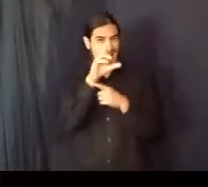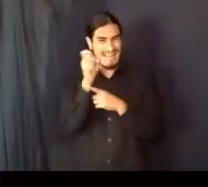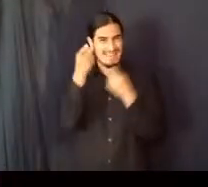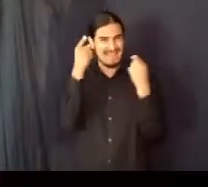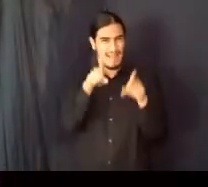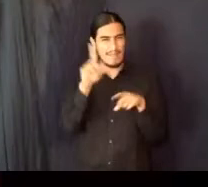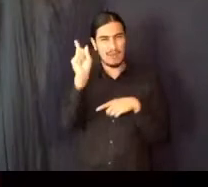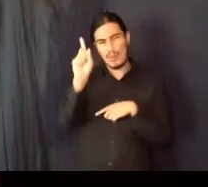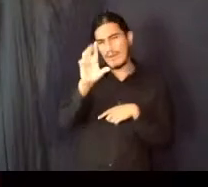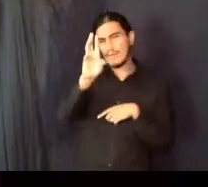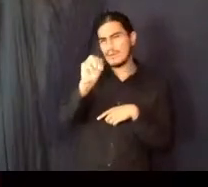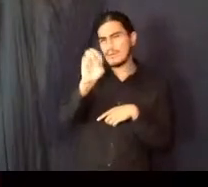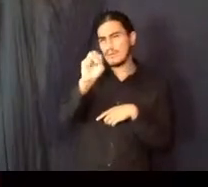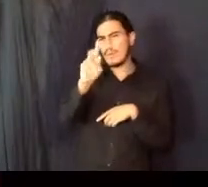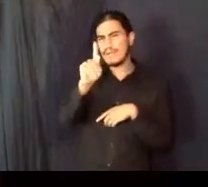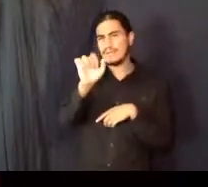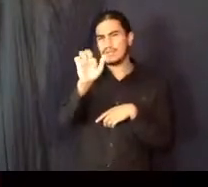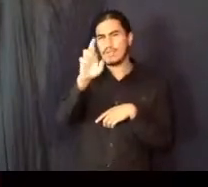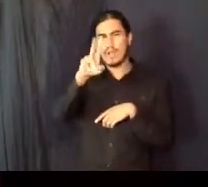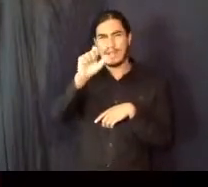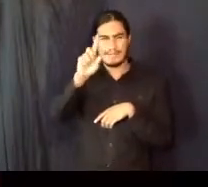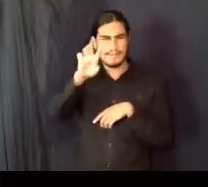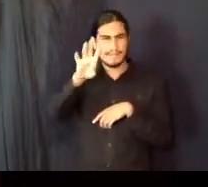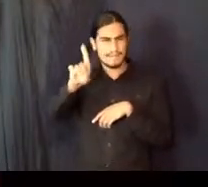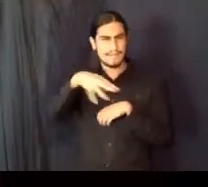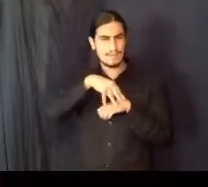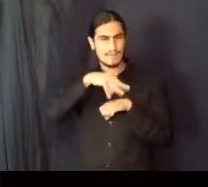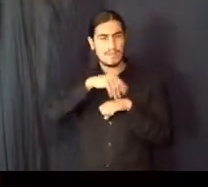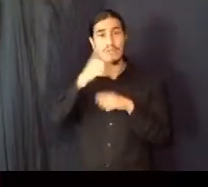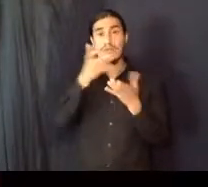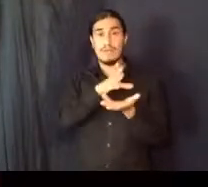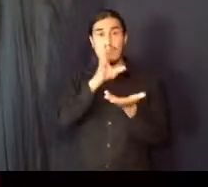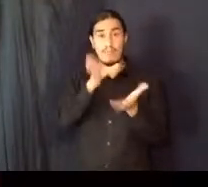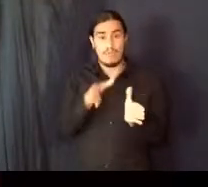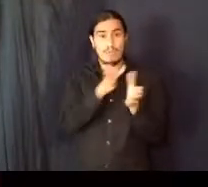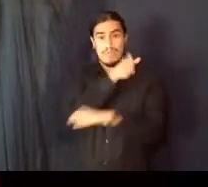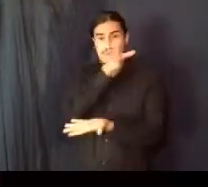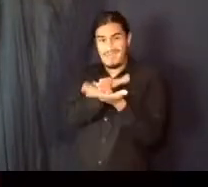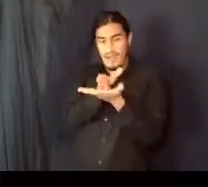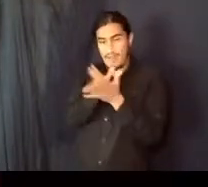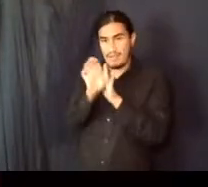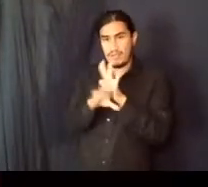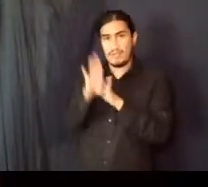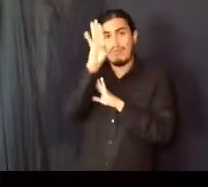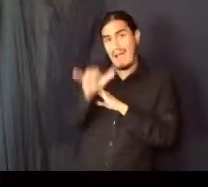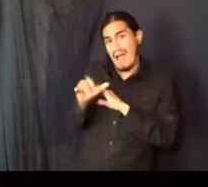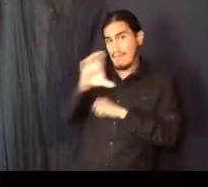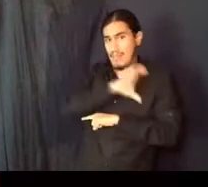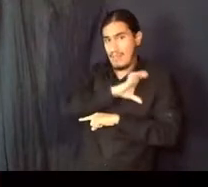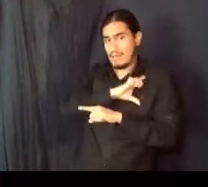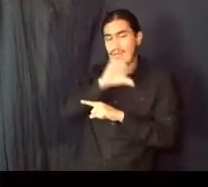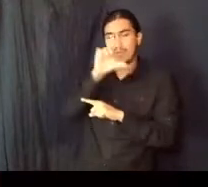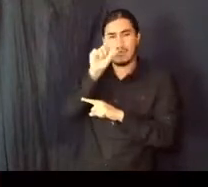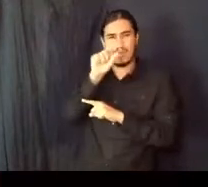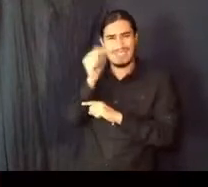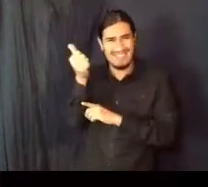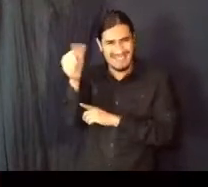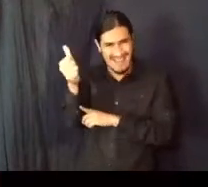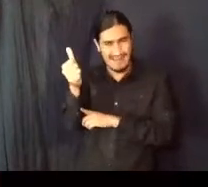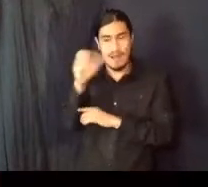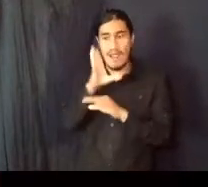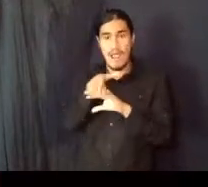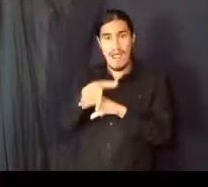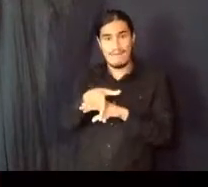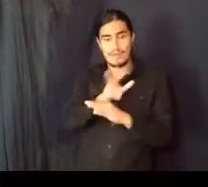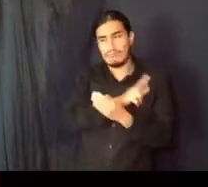demonstrates this. Wilson A., who was stopped and searched by the police on October 10th in 2009 in a tram after he came from a meeting